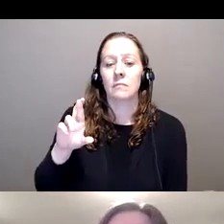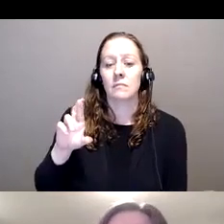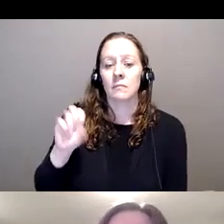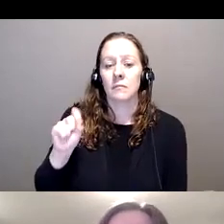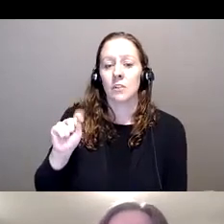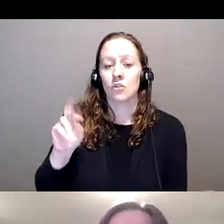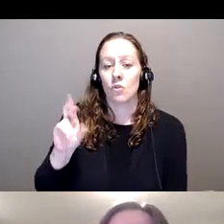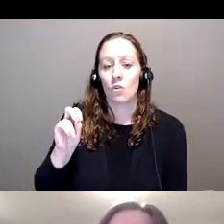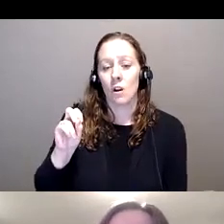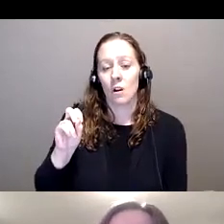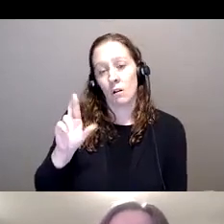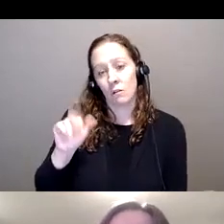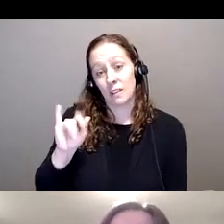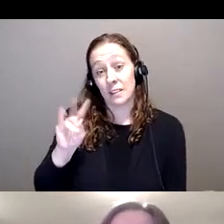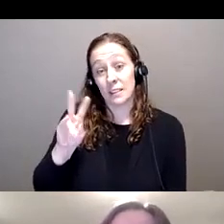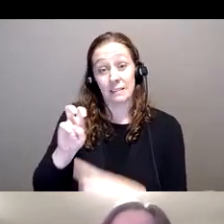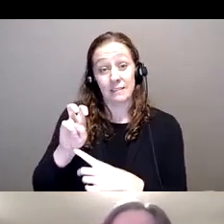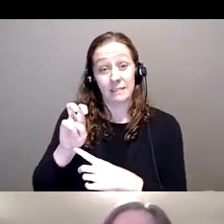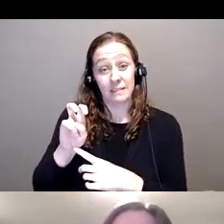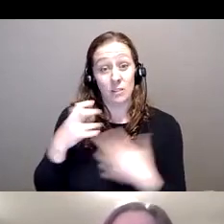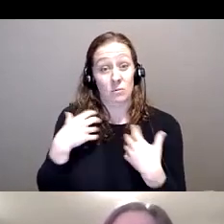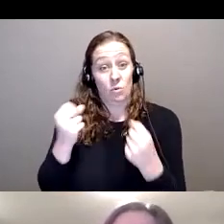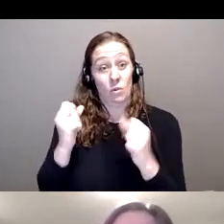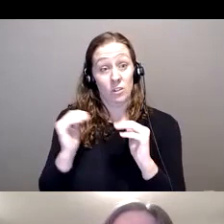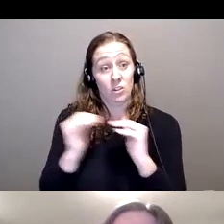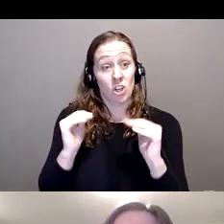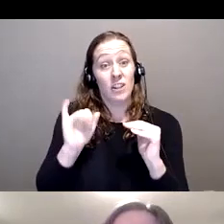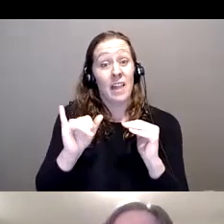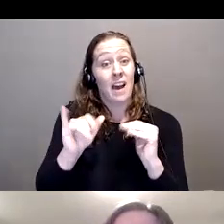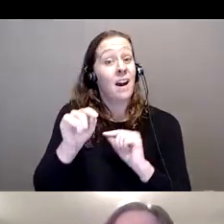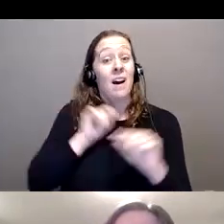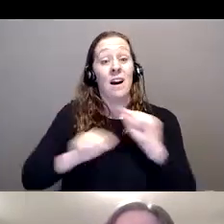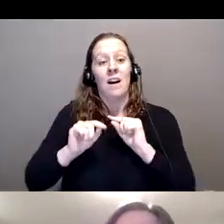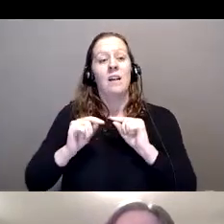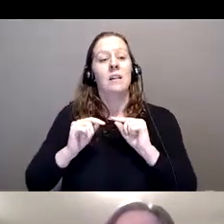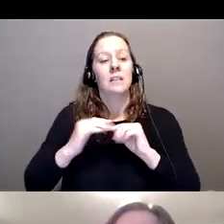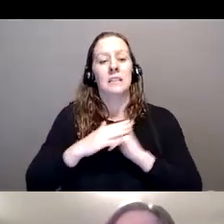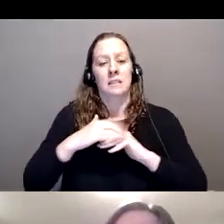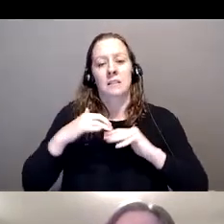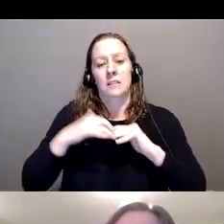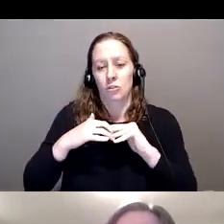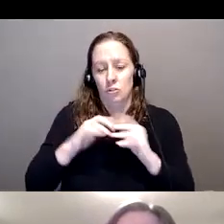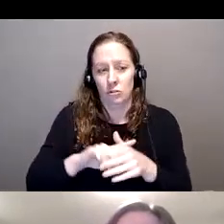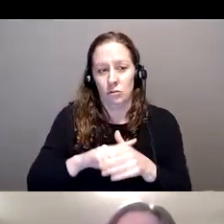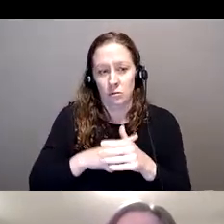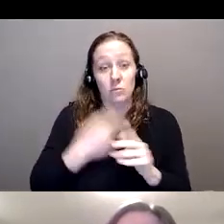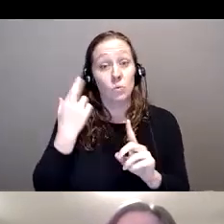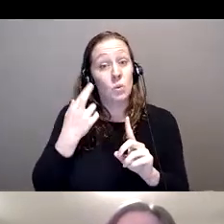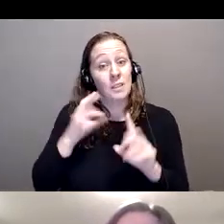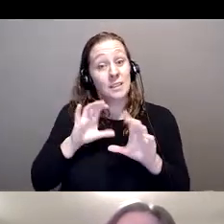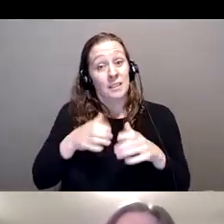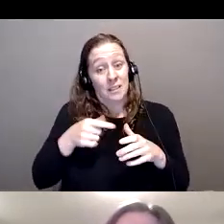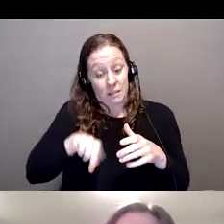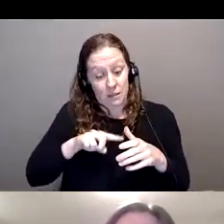traced back to Indigenous origins, as Indigenous communities embedded restorative practices in their lives and their